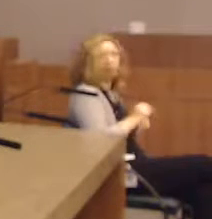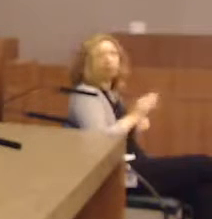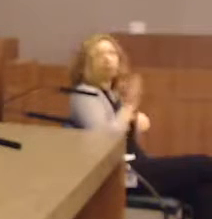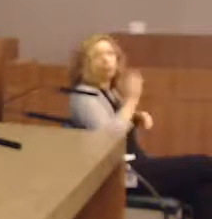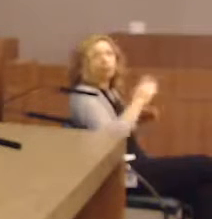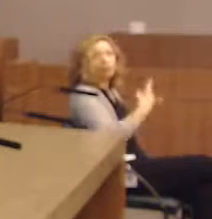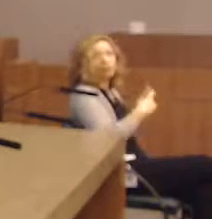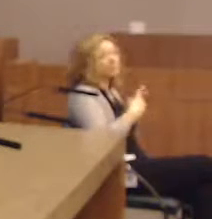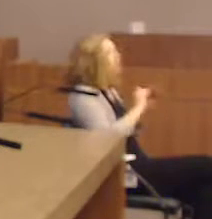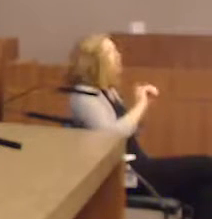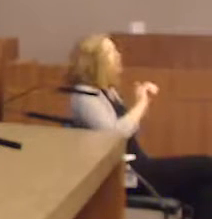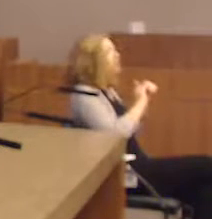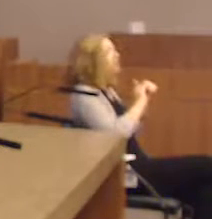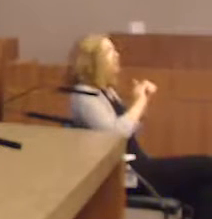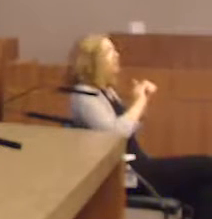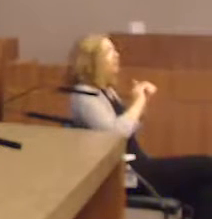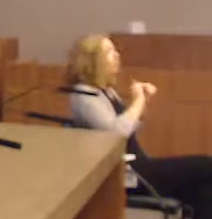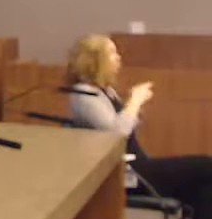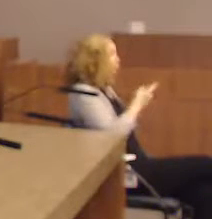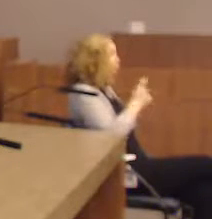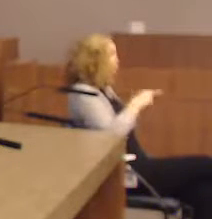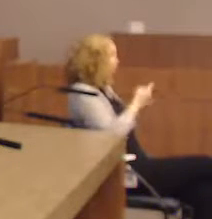And it's actually at the worst time for trauma.